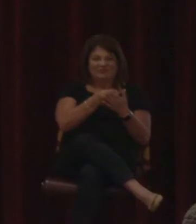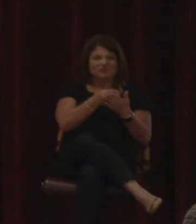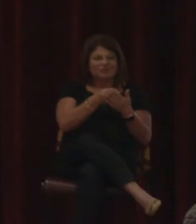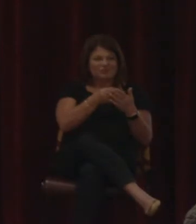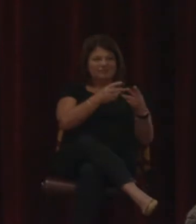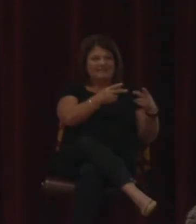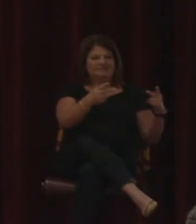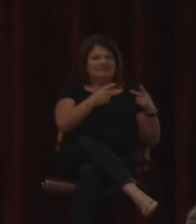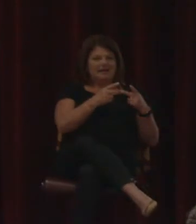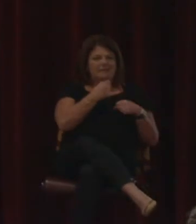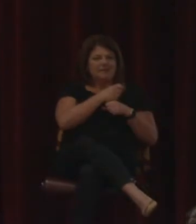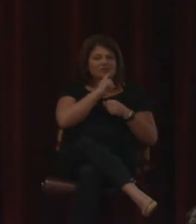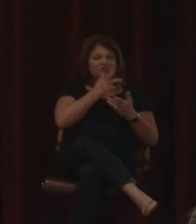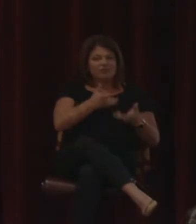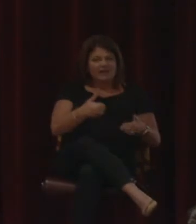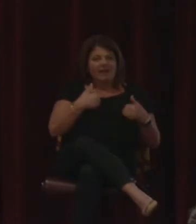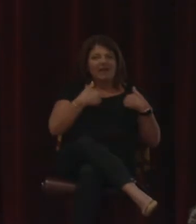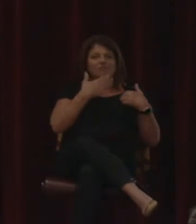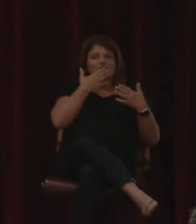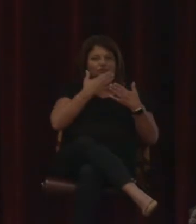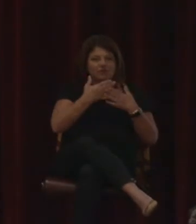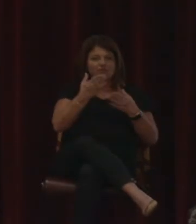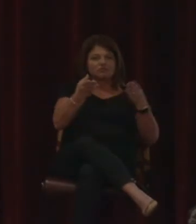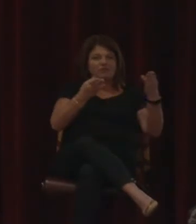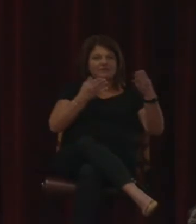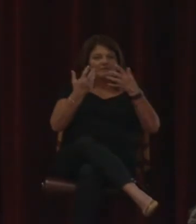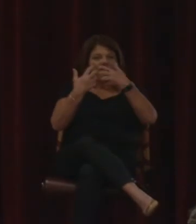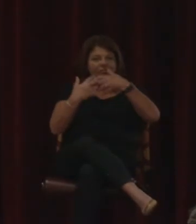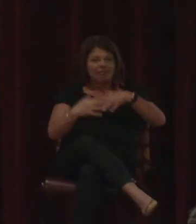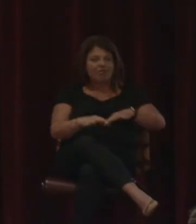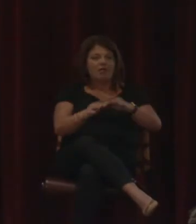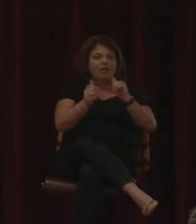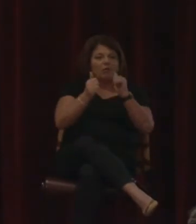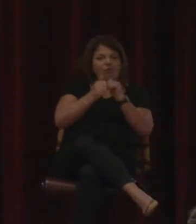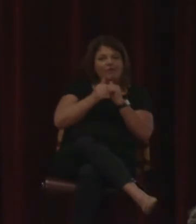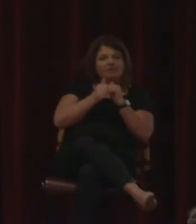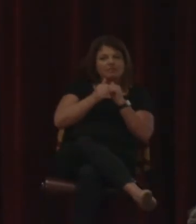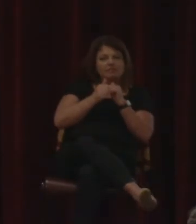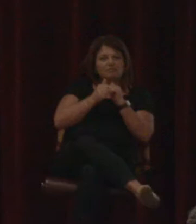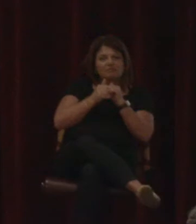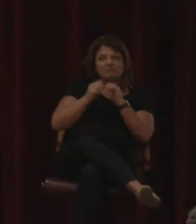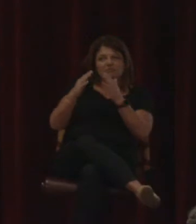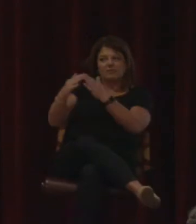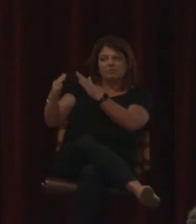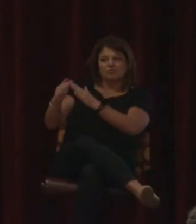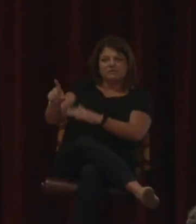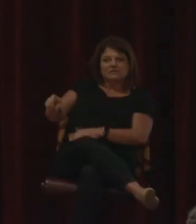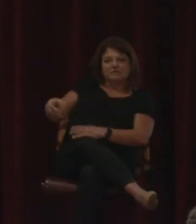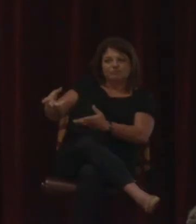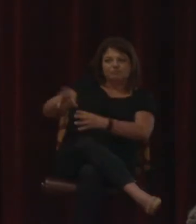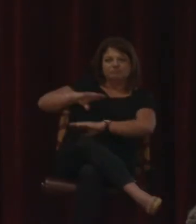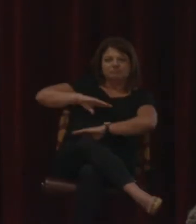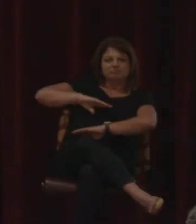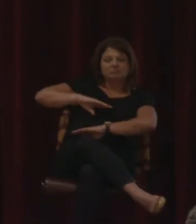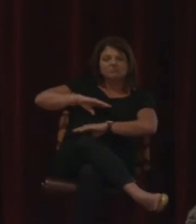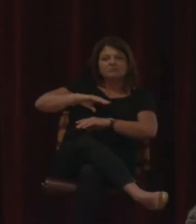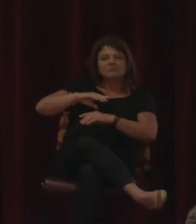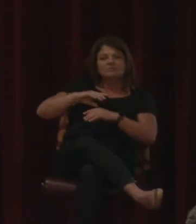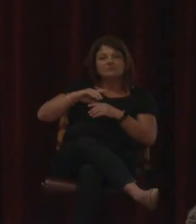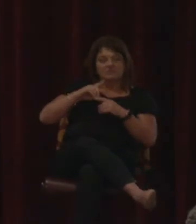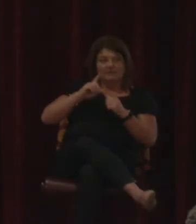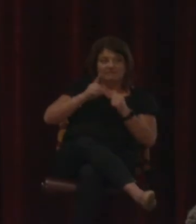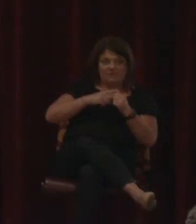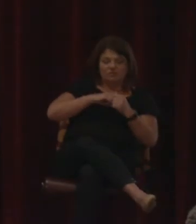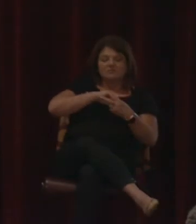sure that they have products and services that are in line with the needs of the community. Number one. Number